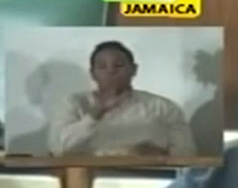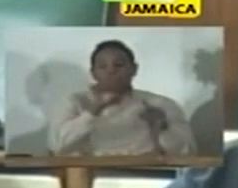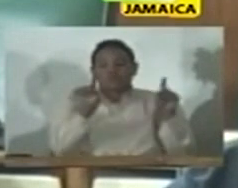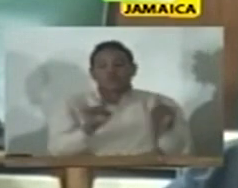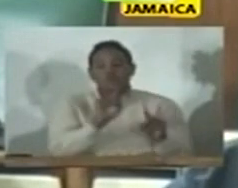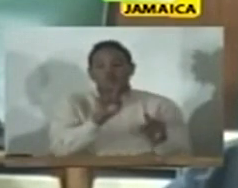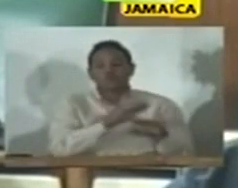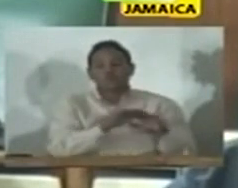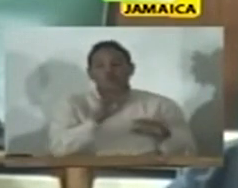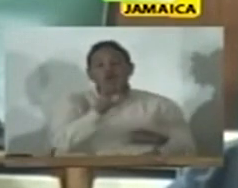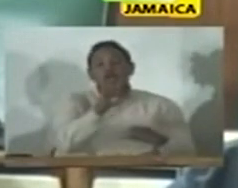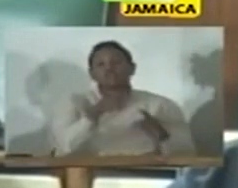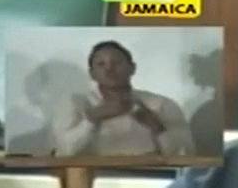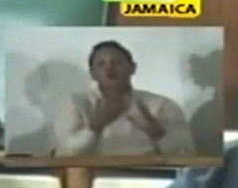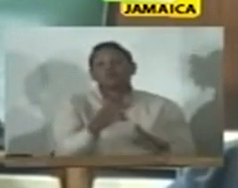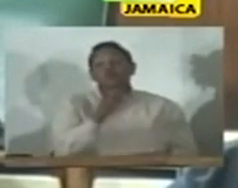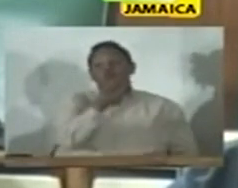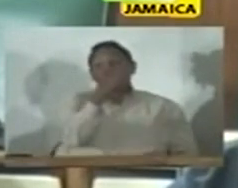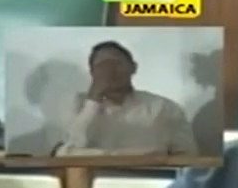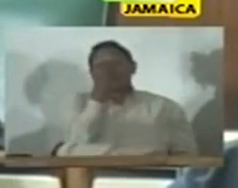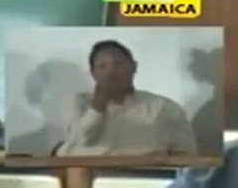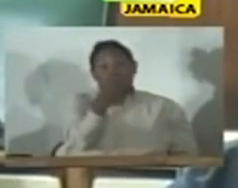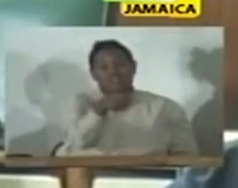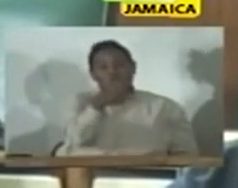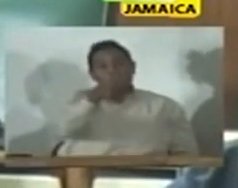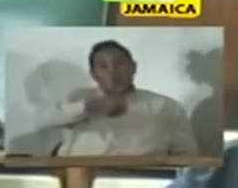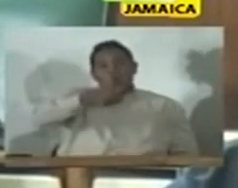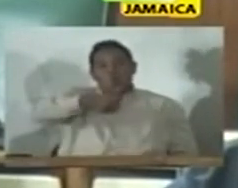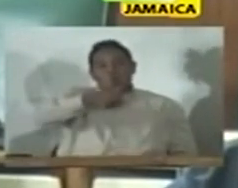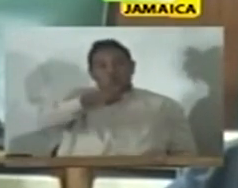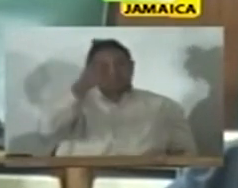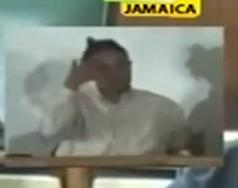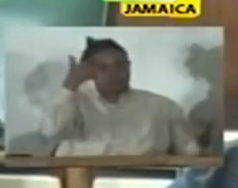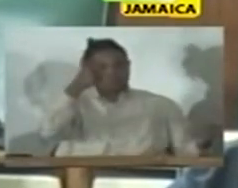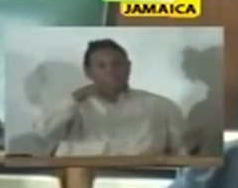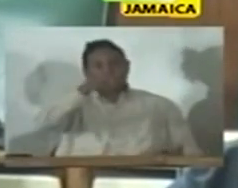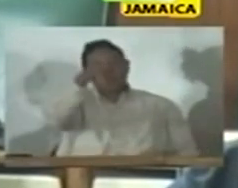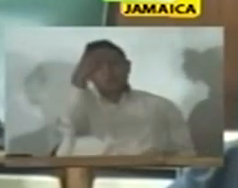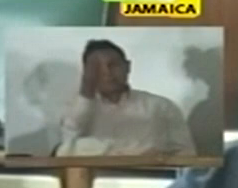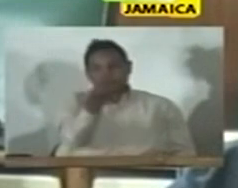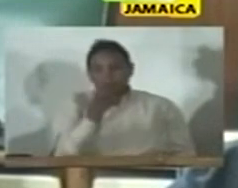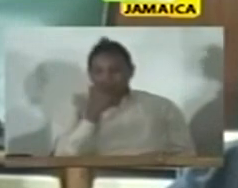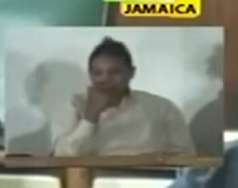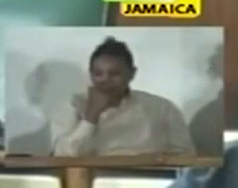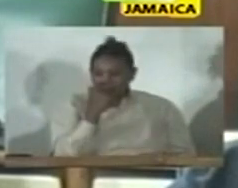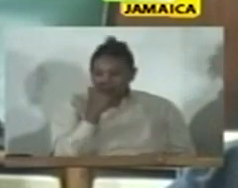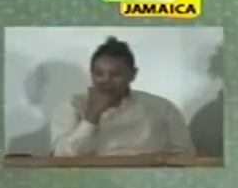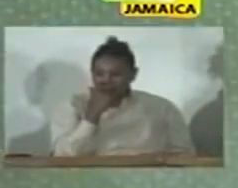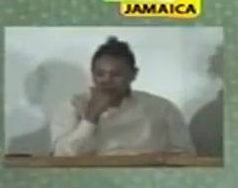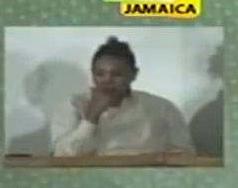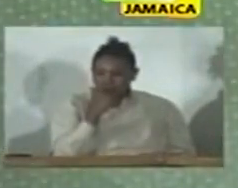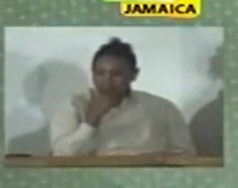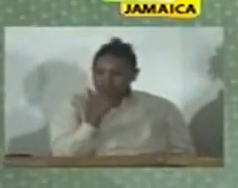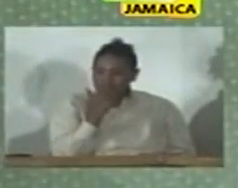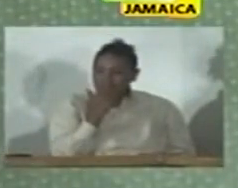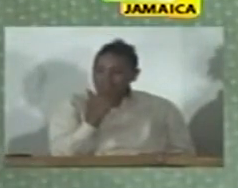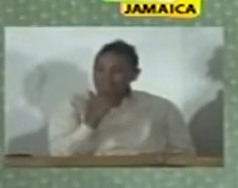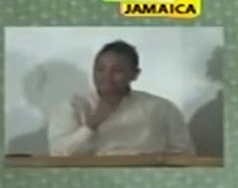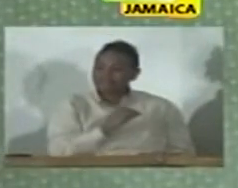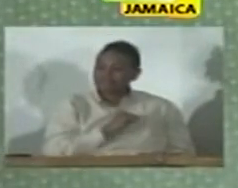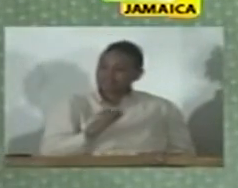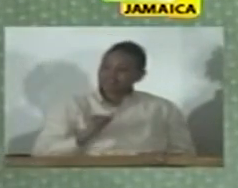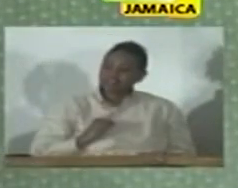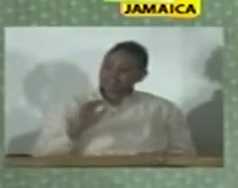the opposition to walk out. That is of their own volition. That regard, Mr. President. Thank you, Minister.